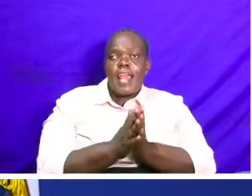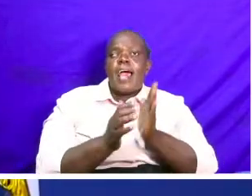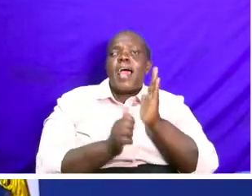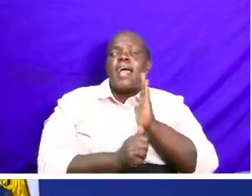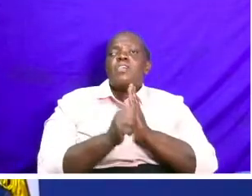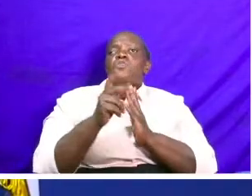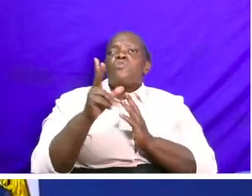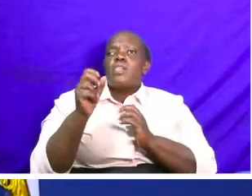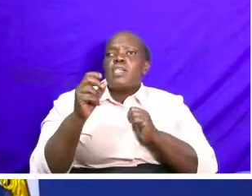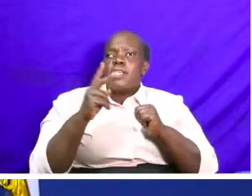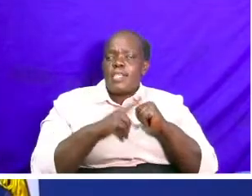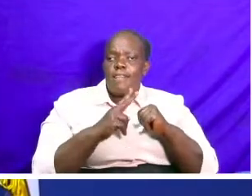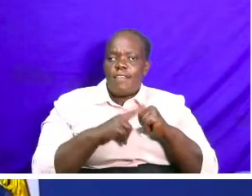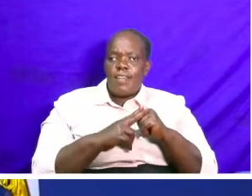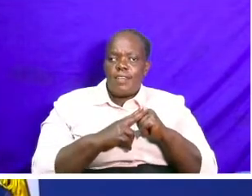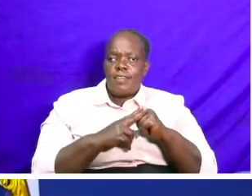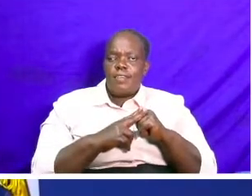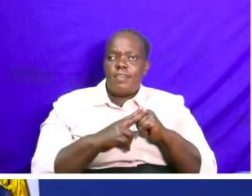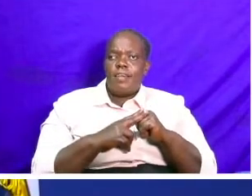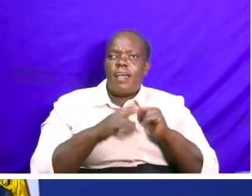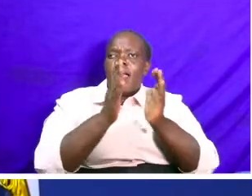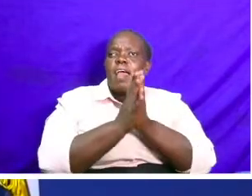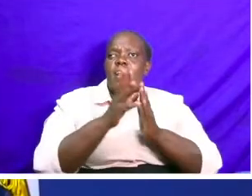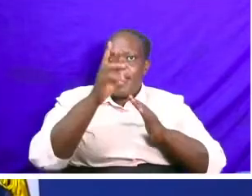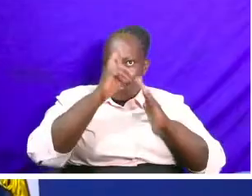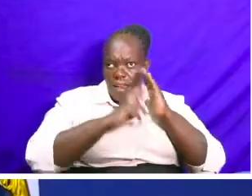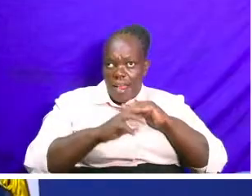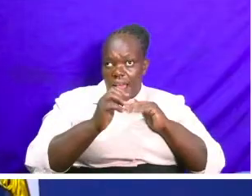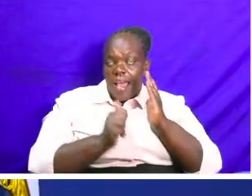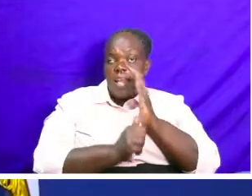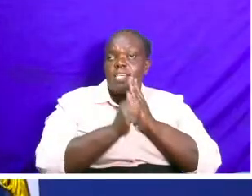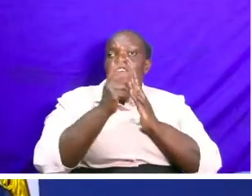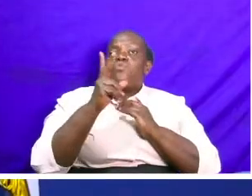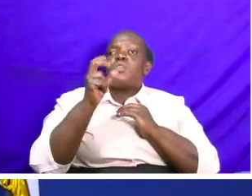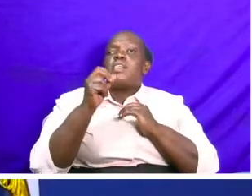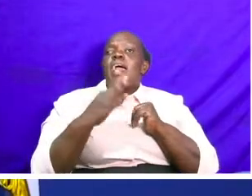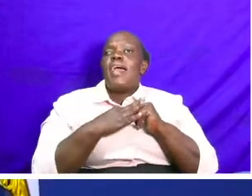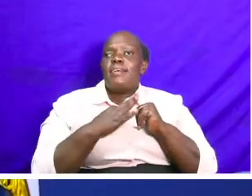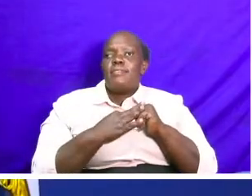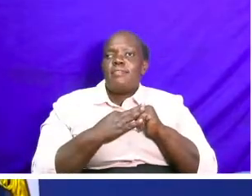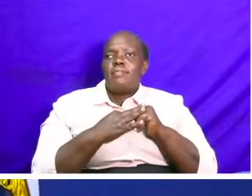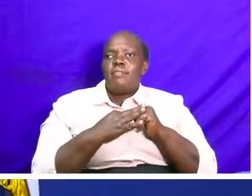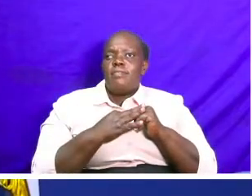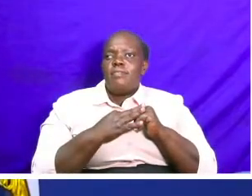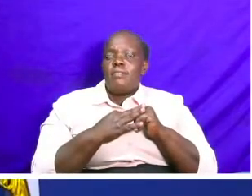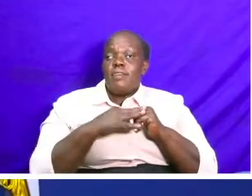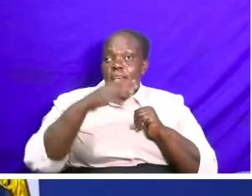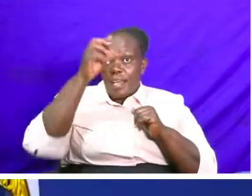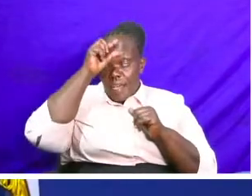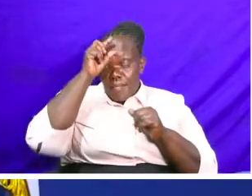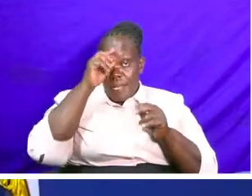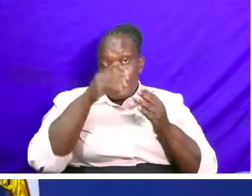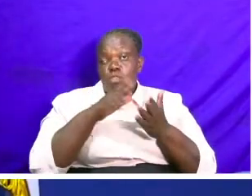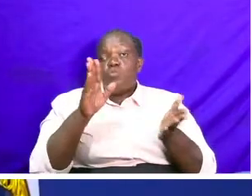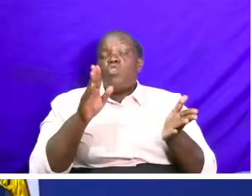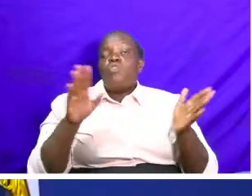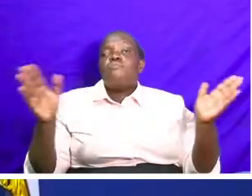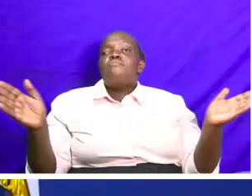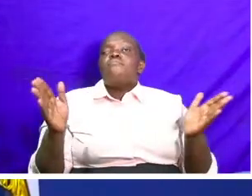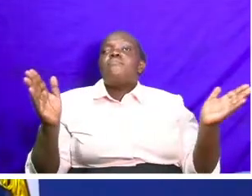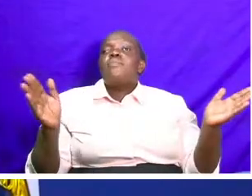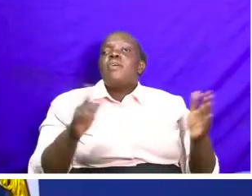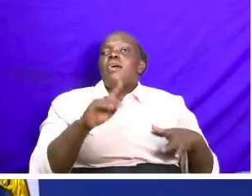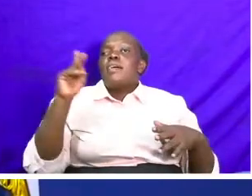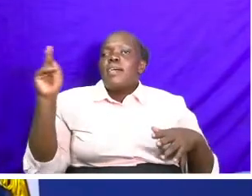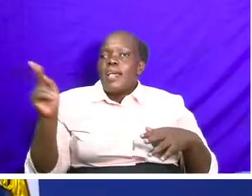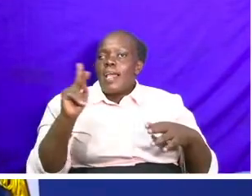Article 27 and dignity under Article 28. The government further encourages